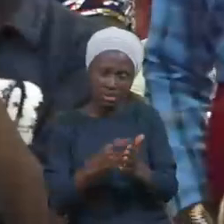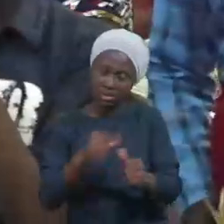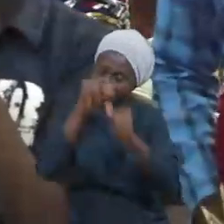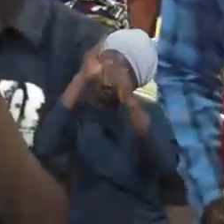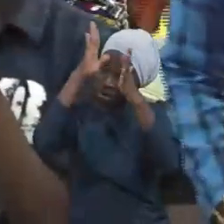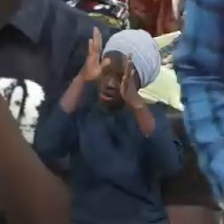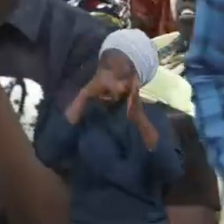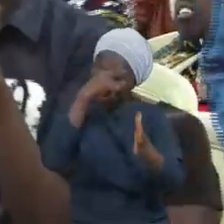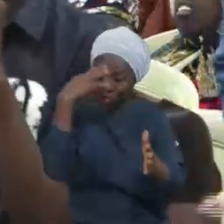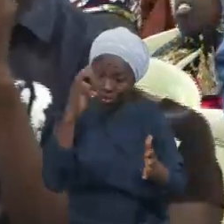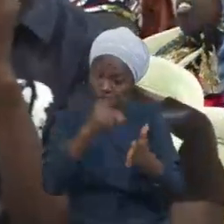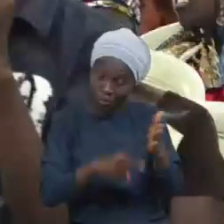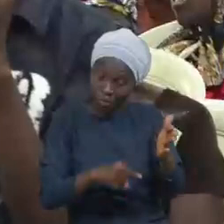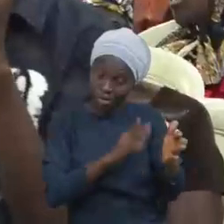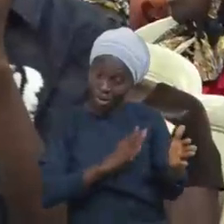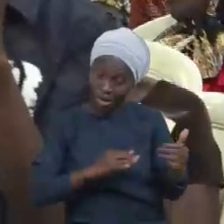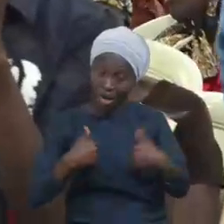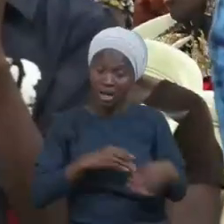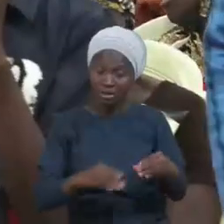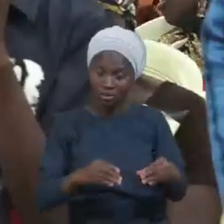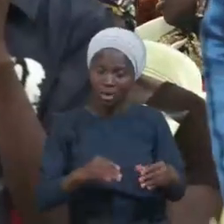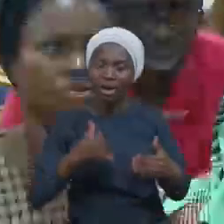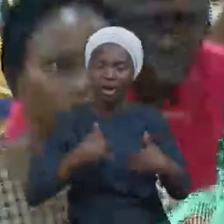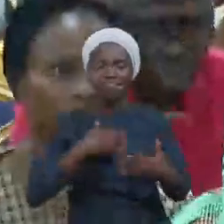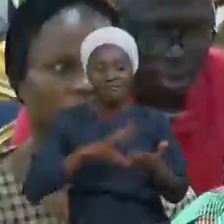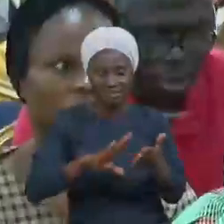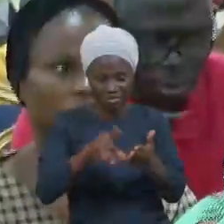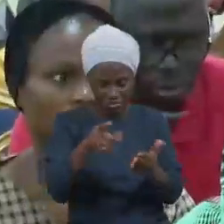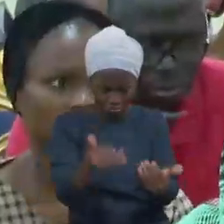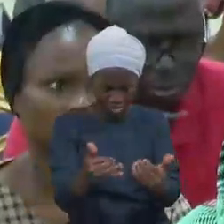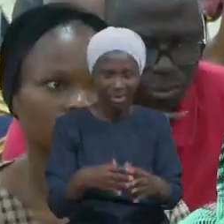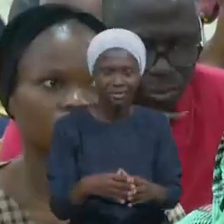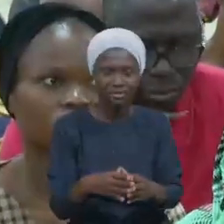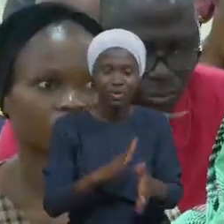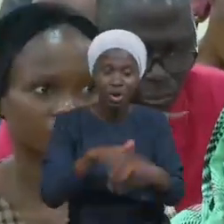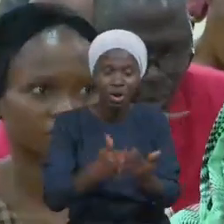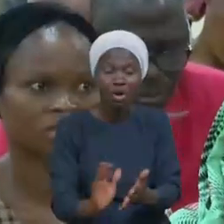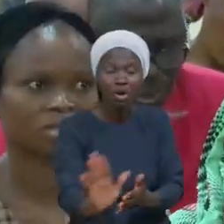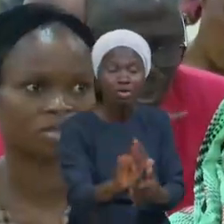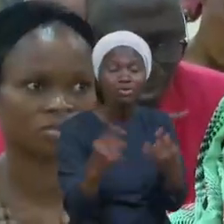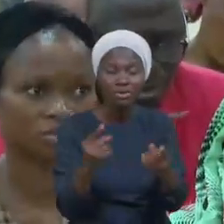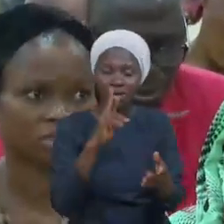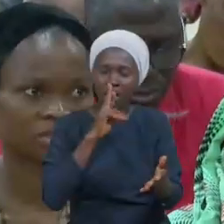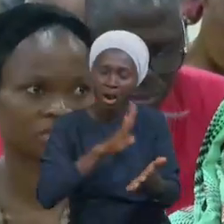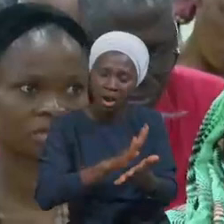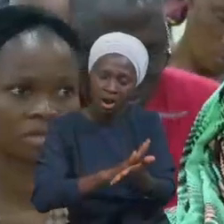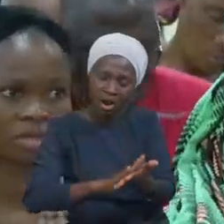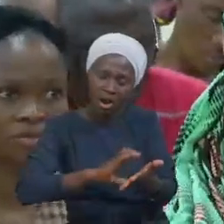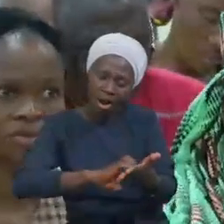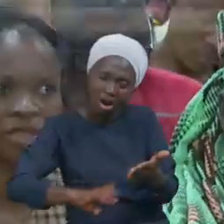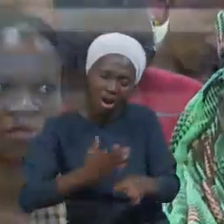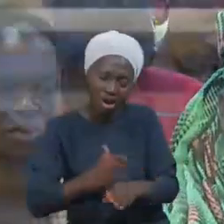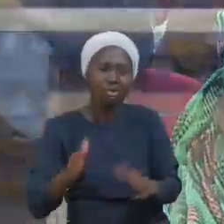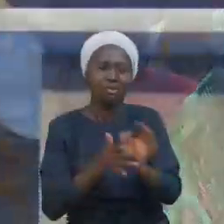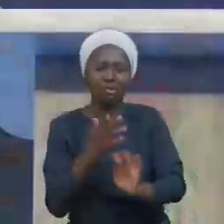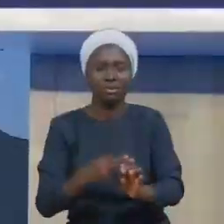Christ has done, has forgiven you now. All your sins are wiped away. The